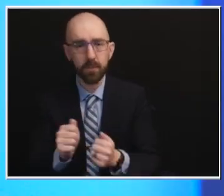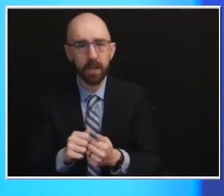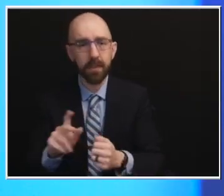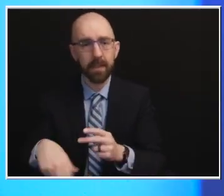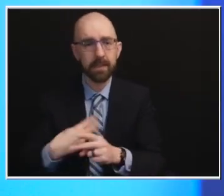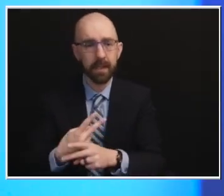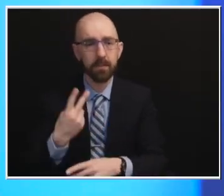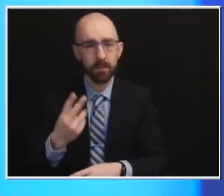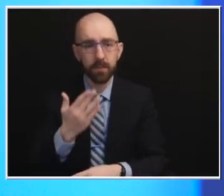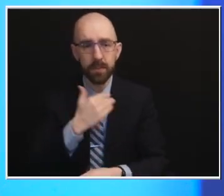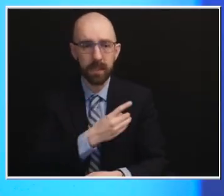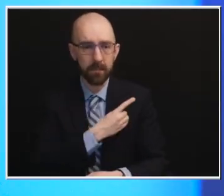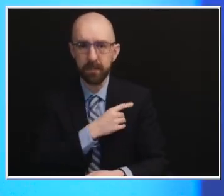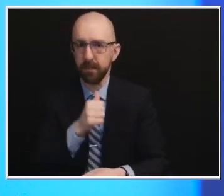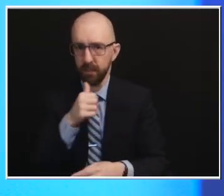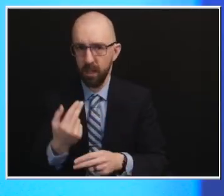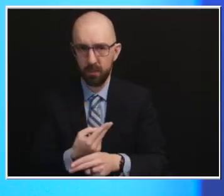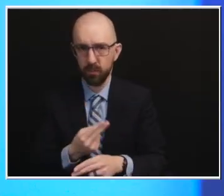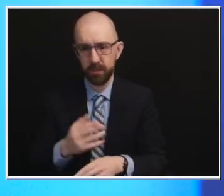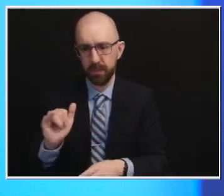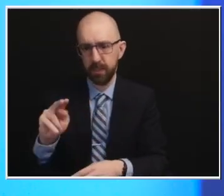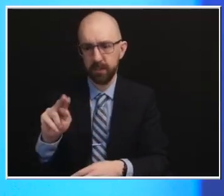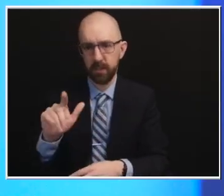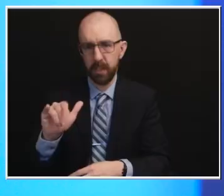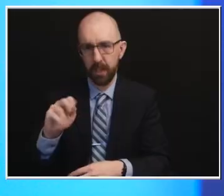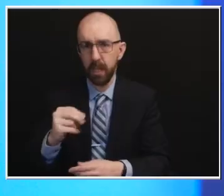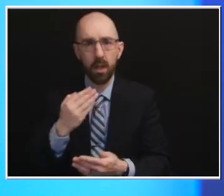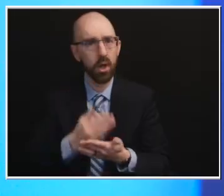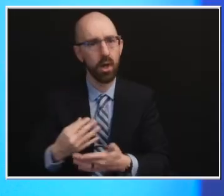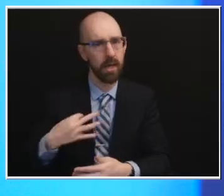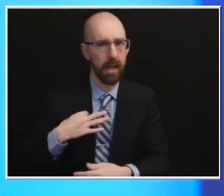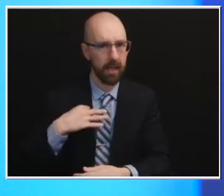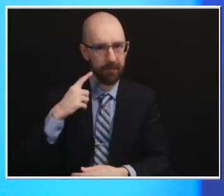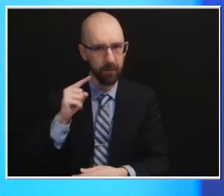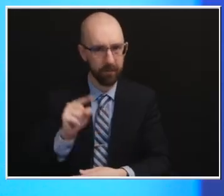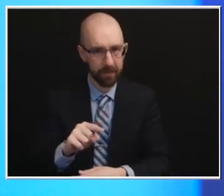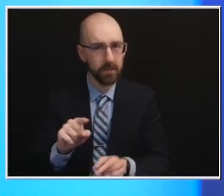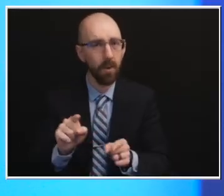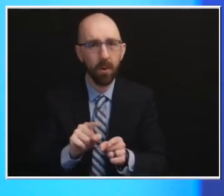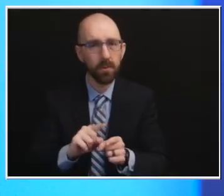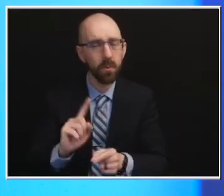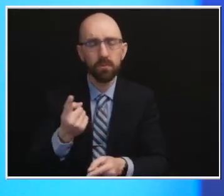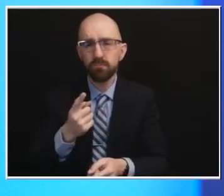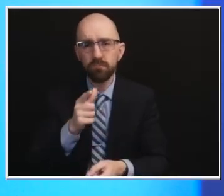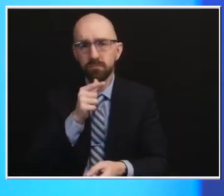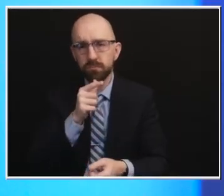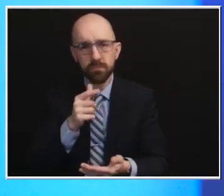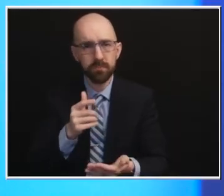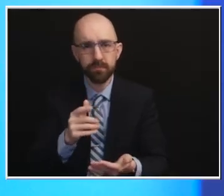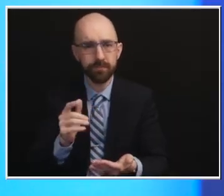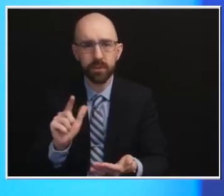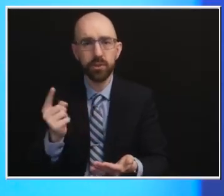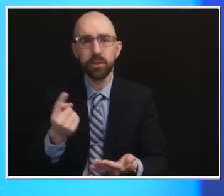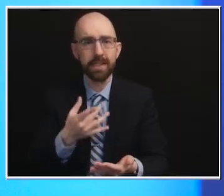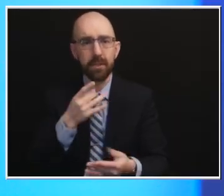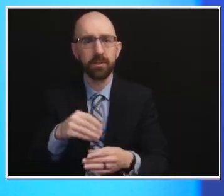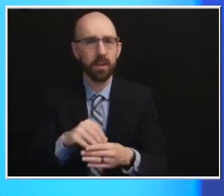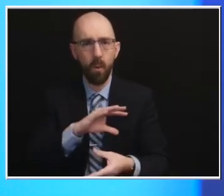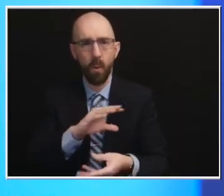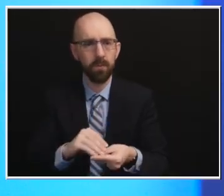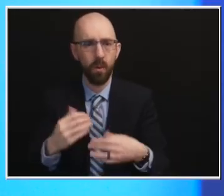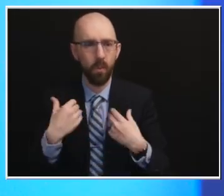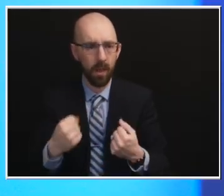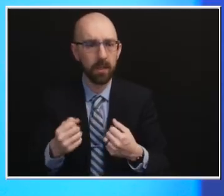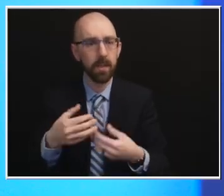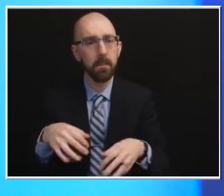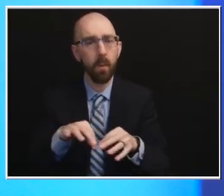not using insulin are good candidates for this, as well as those just interested in overall wellness. It's important to remember that these devices don't